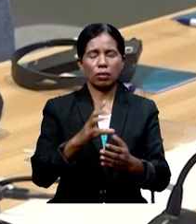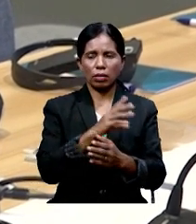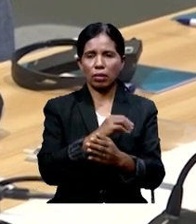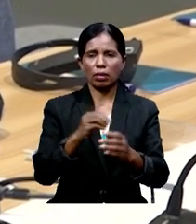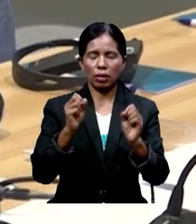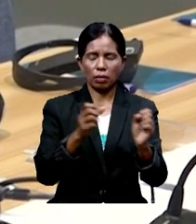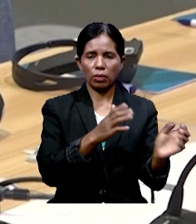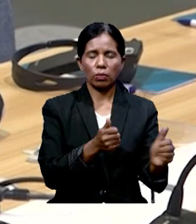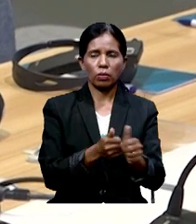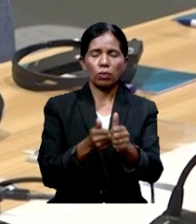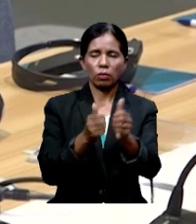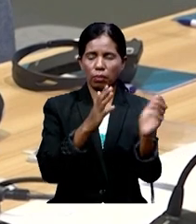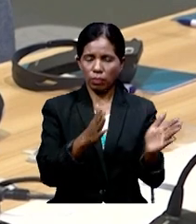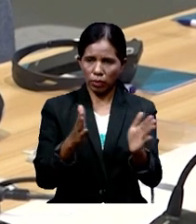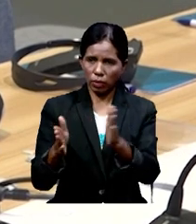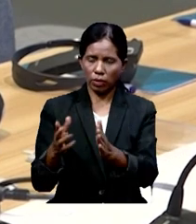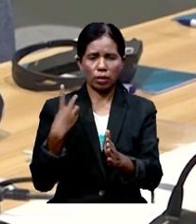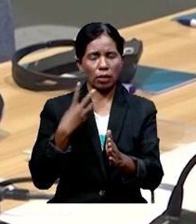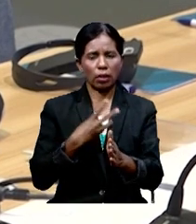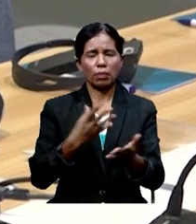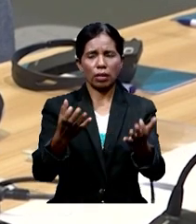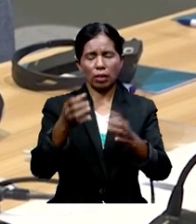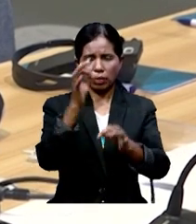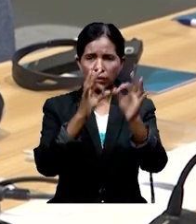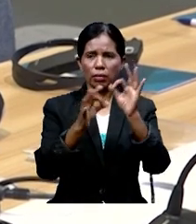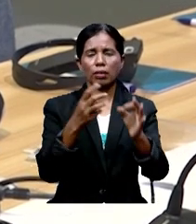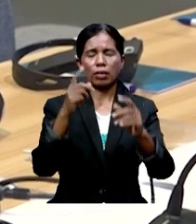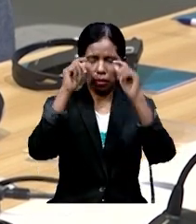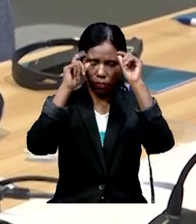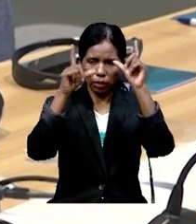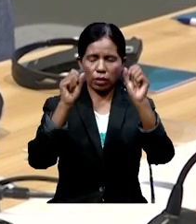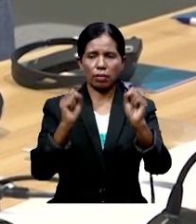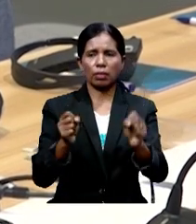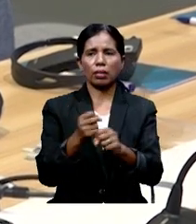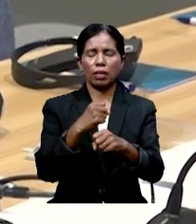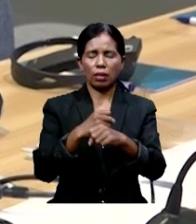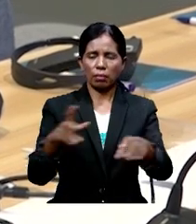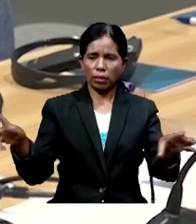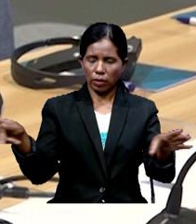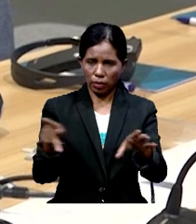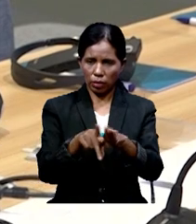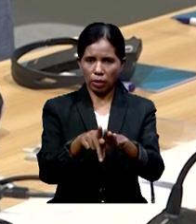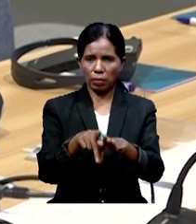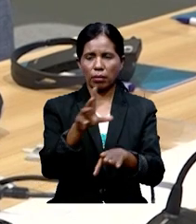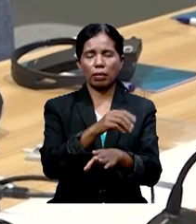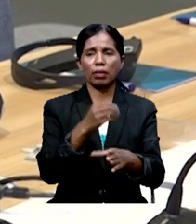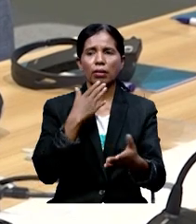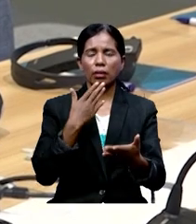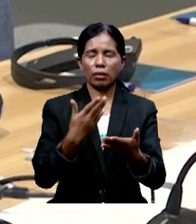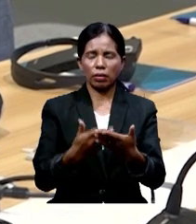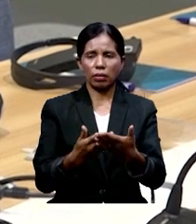process. We are confident that Timor-Leste will be an active participant in the multilateral trading